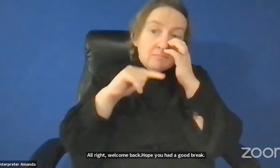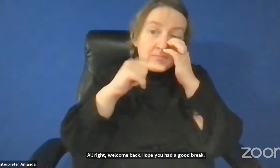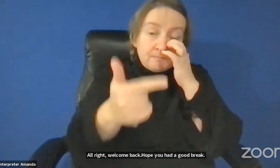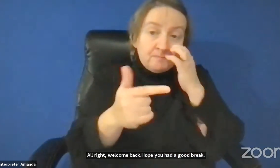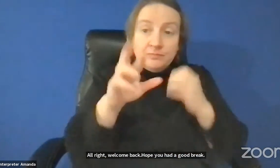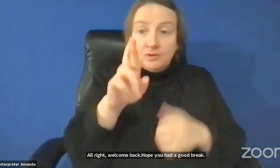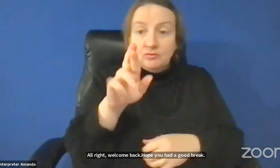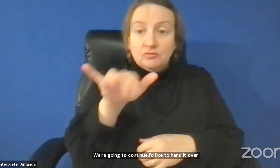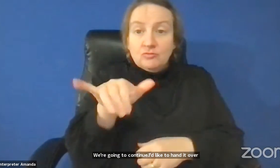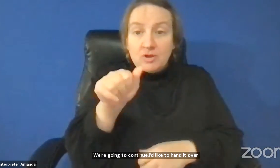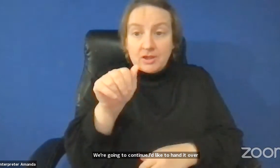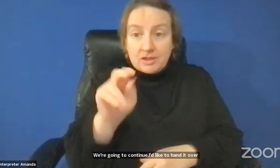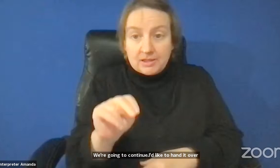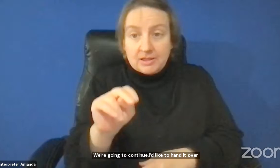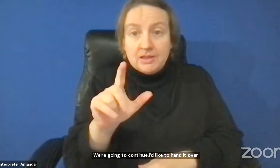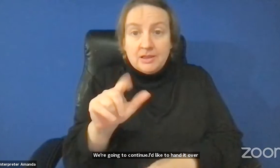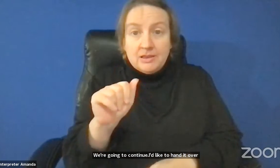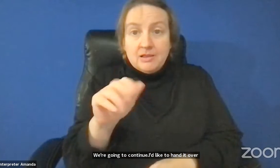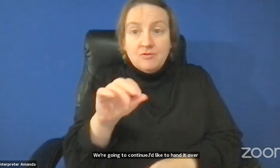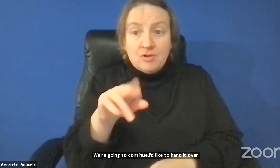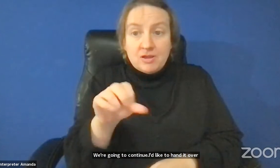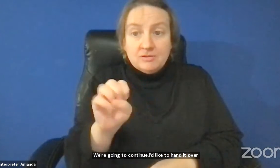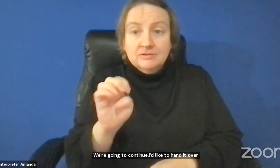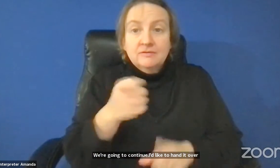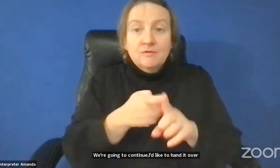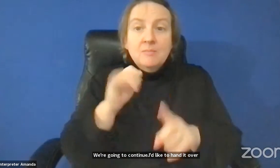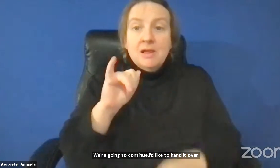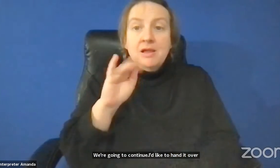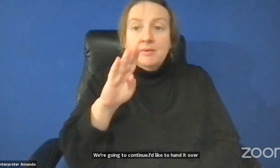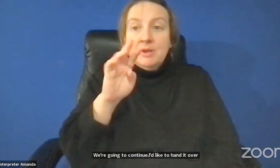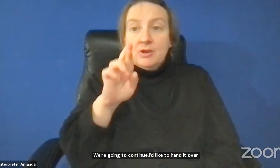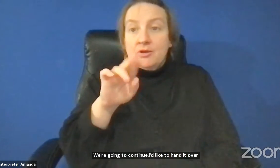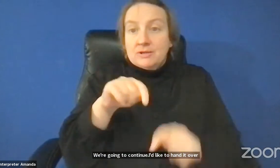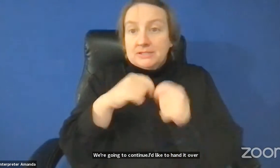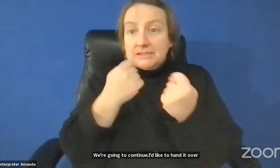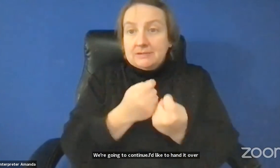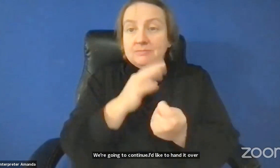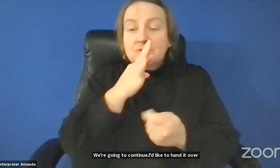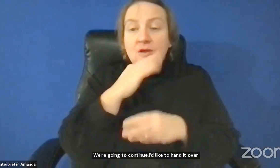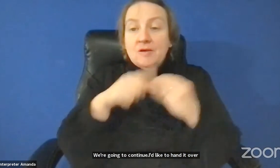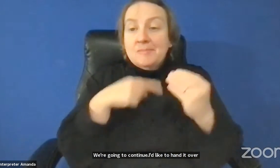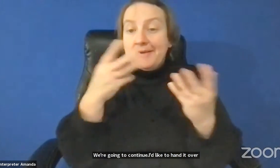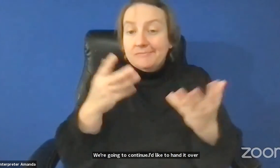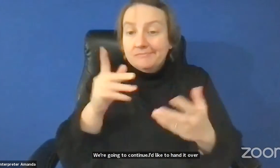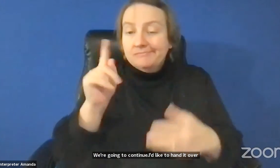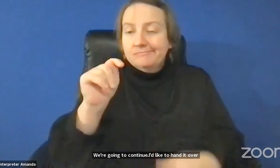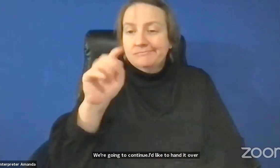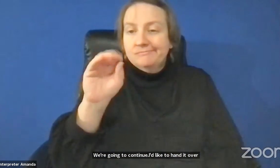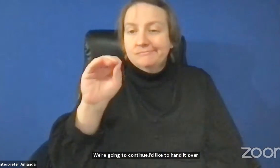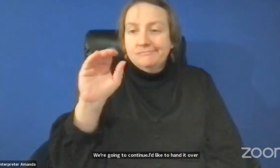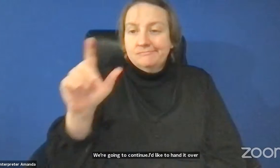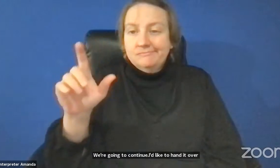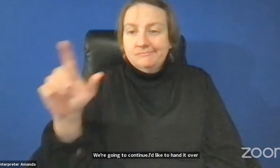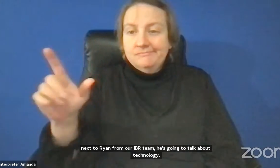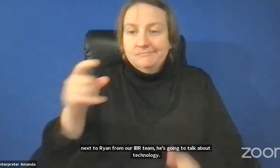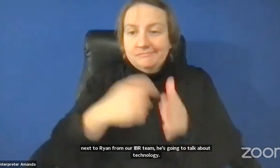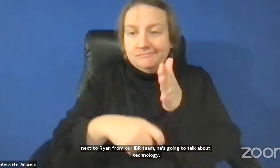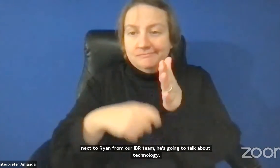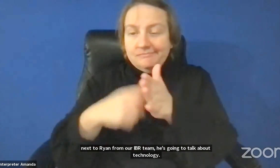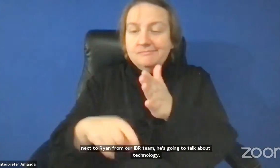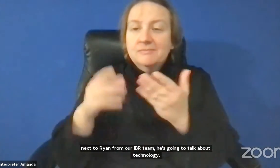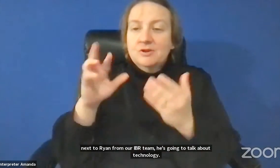Ryan LaPrause from our IBR team. He's going to talk about tolling. So take it away,